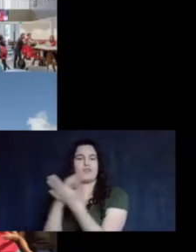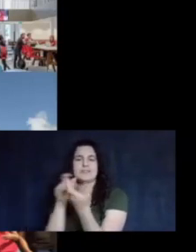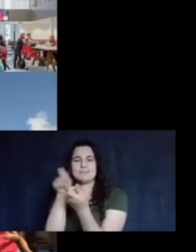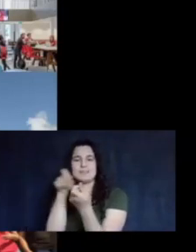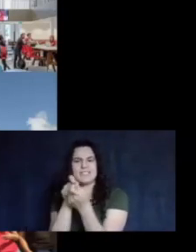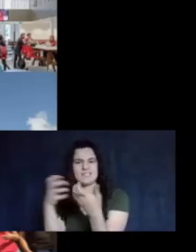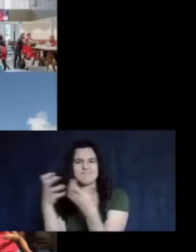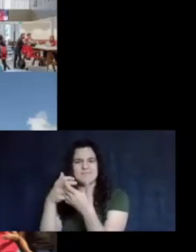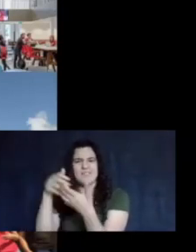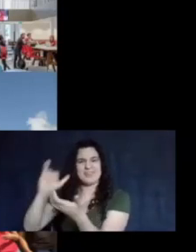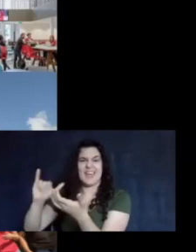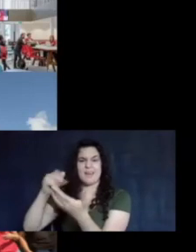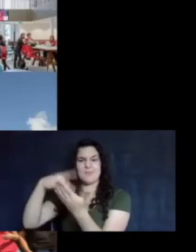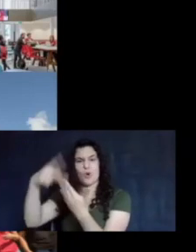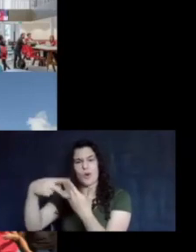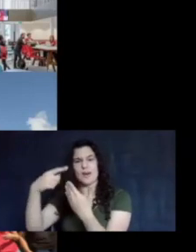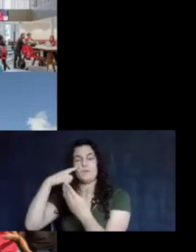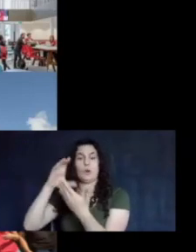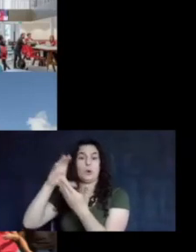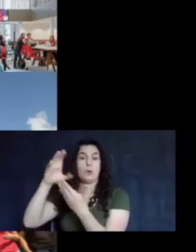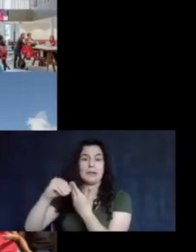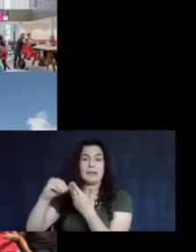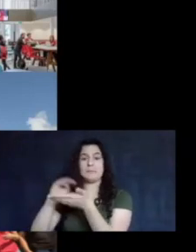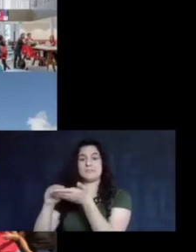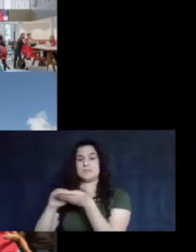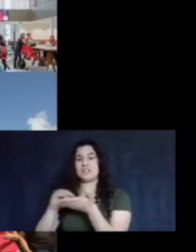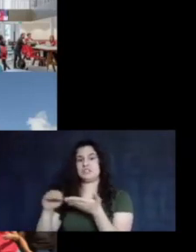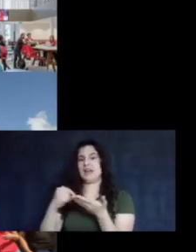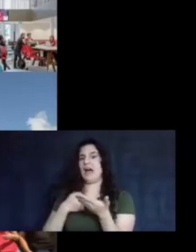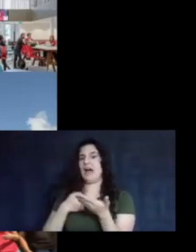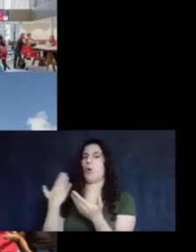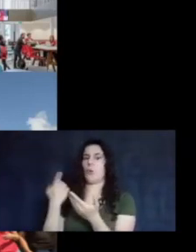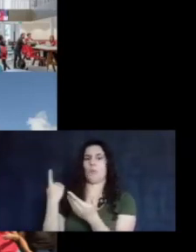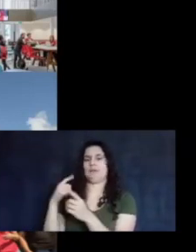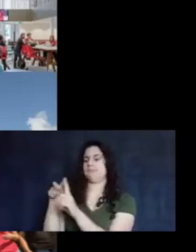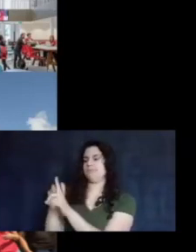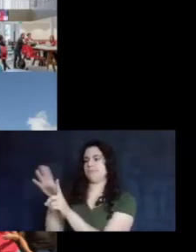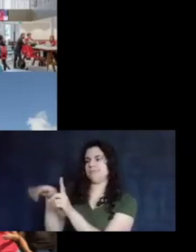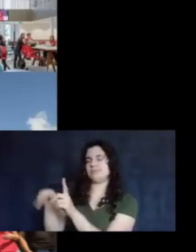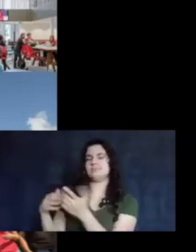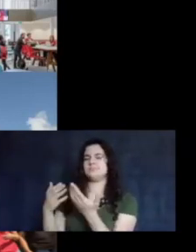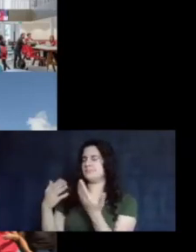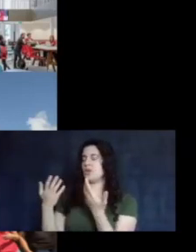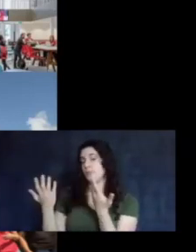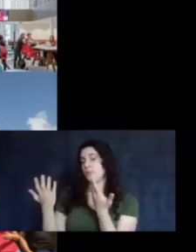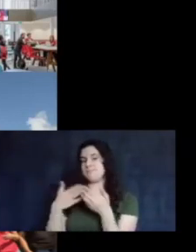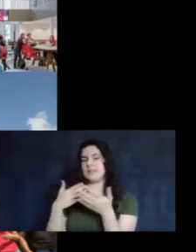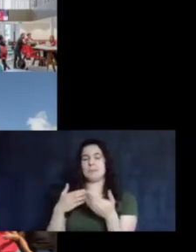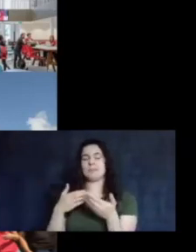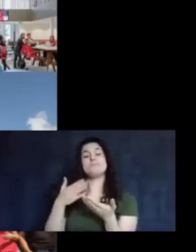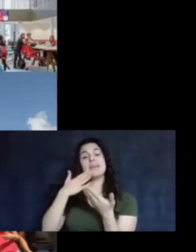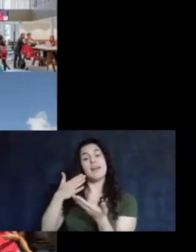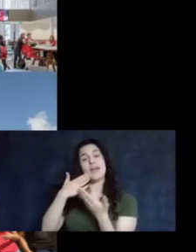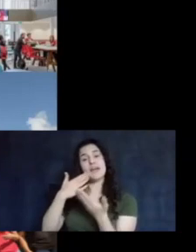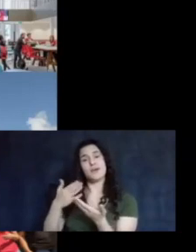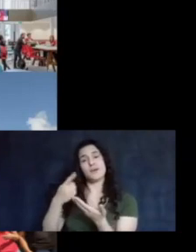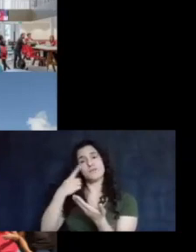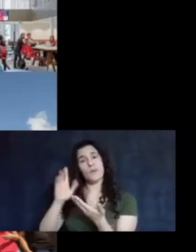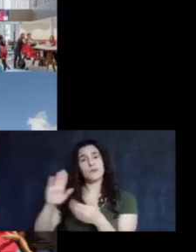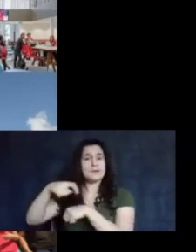of curriculum and dissertation and all that good stuff. I do thank you, Dr. Welch. Thank you for taking the time out of your day to spend some time with